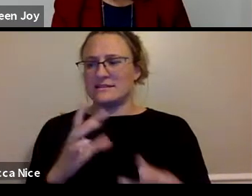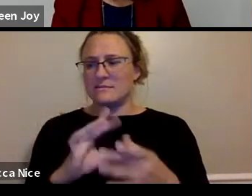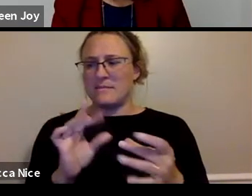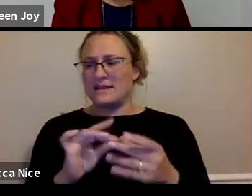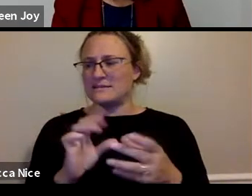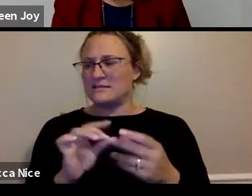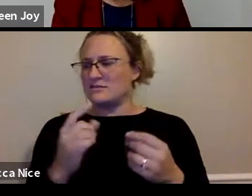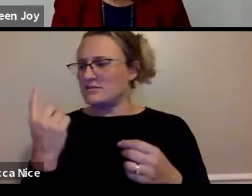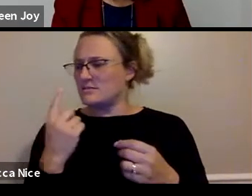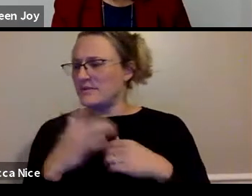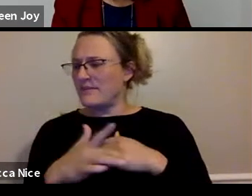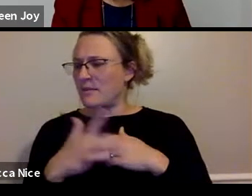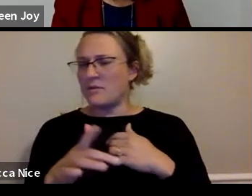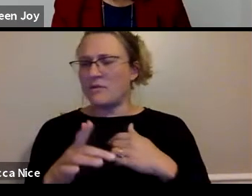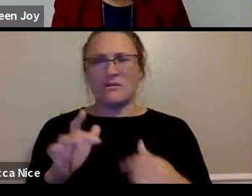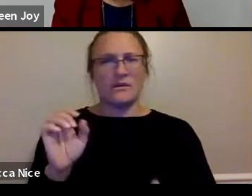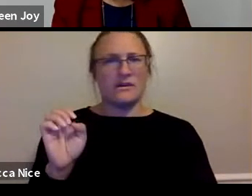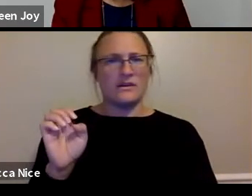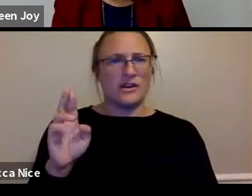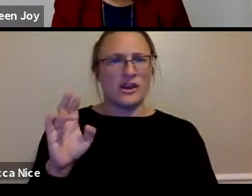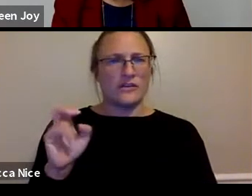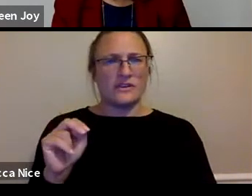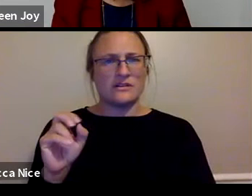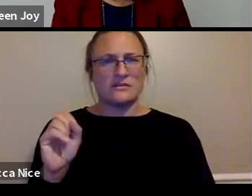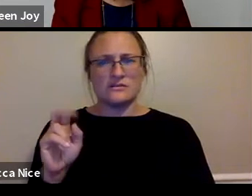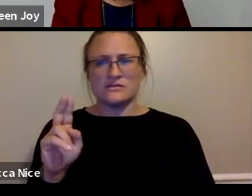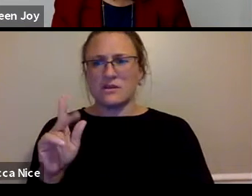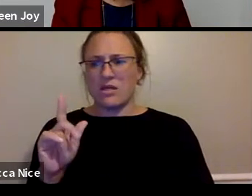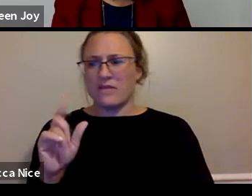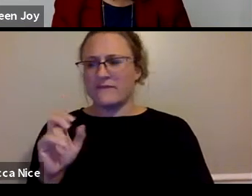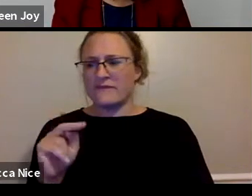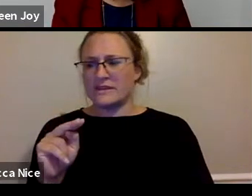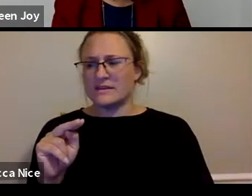available? Aaron Sullivan?